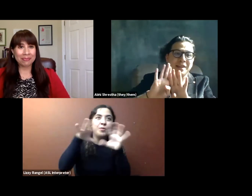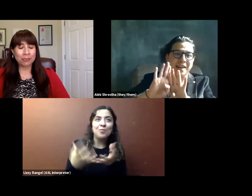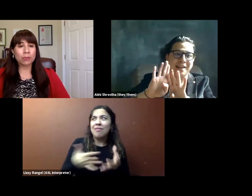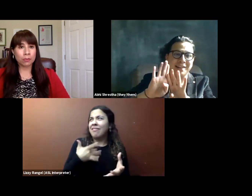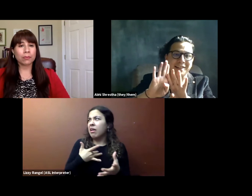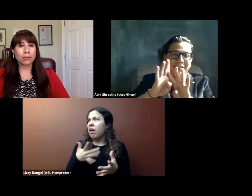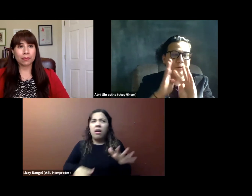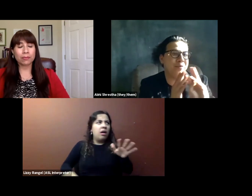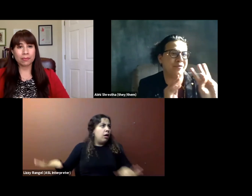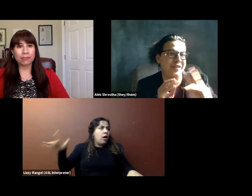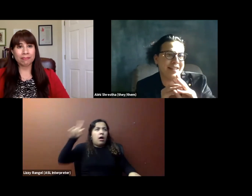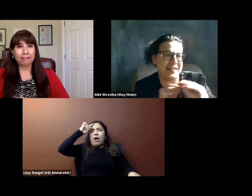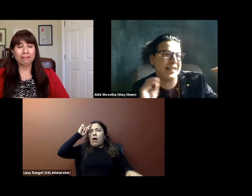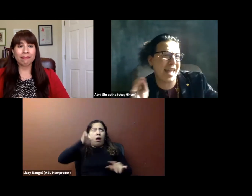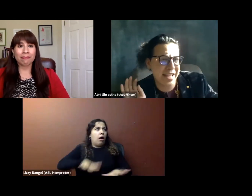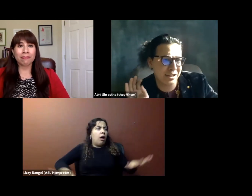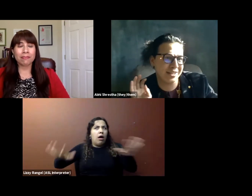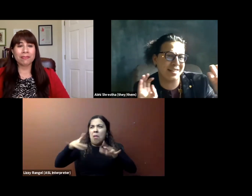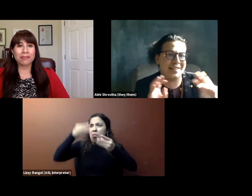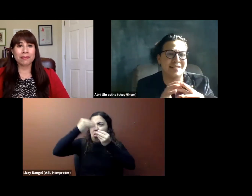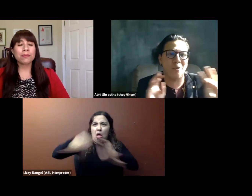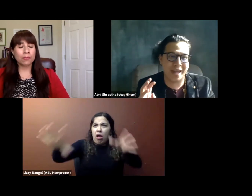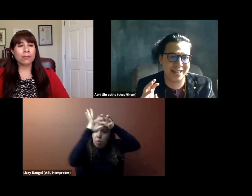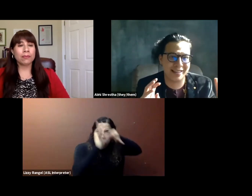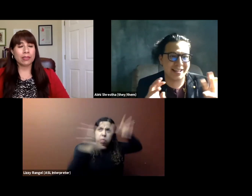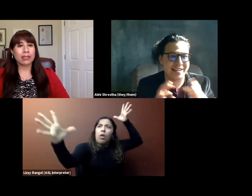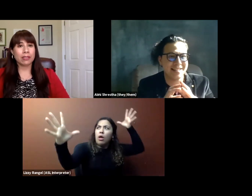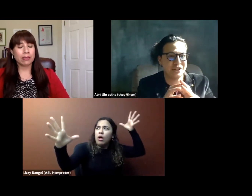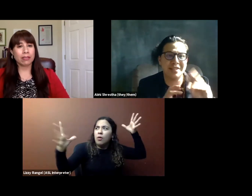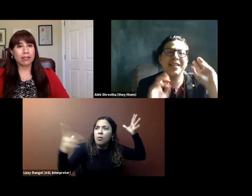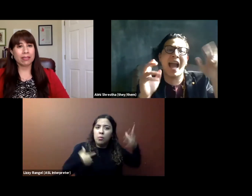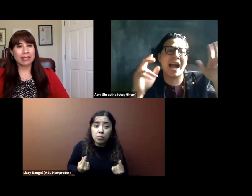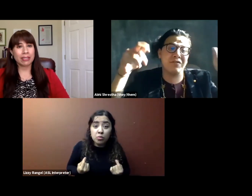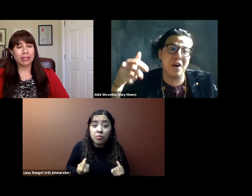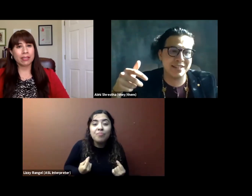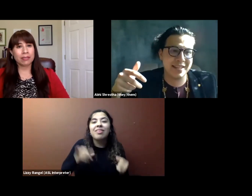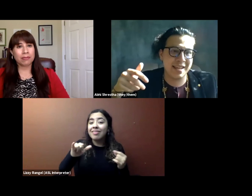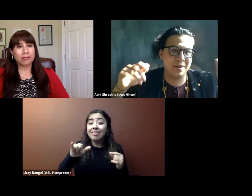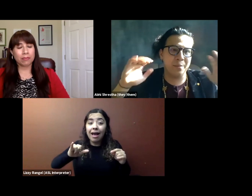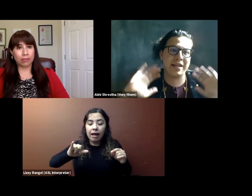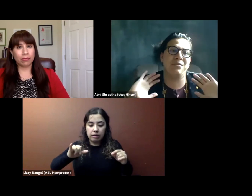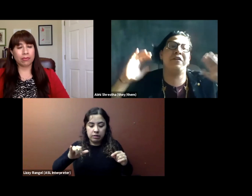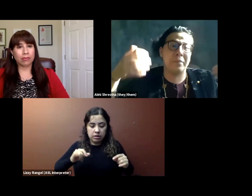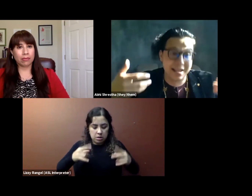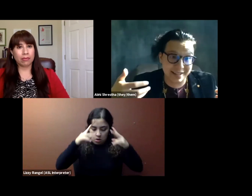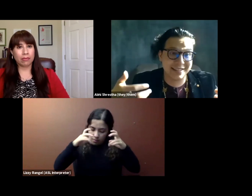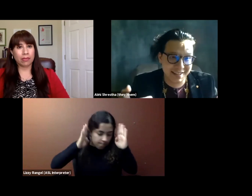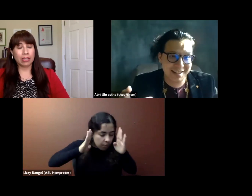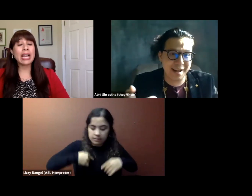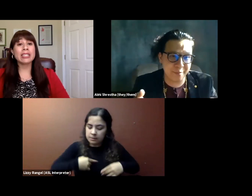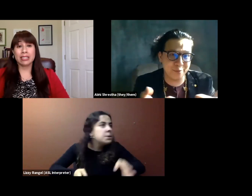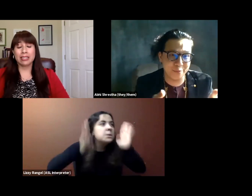I'm feeling disengaged in some way. Like just the act of noticing makes me feel